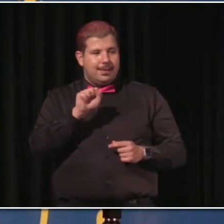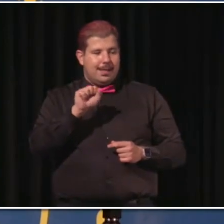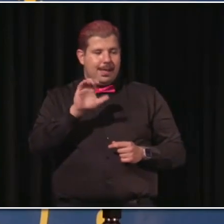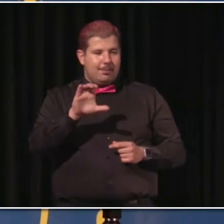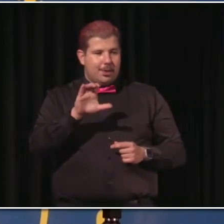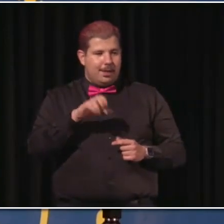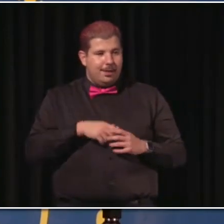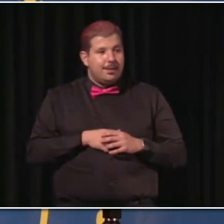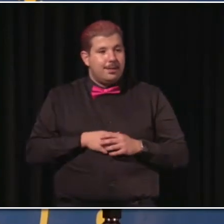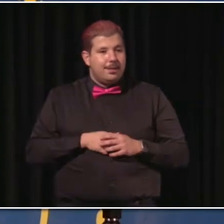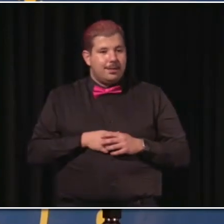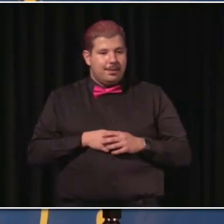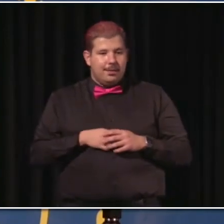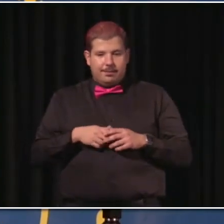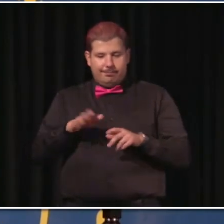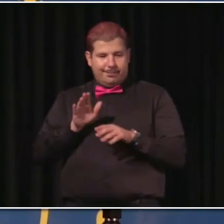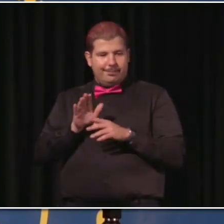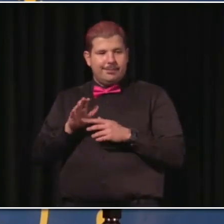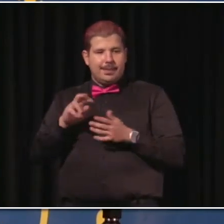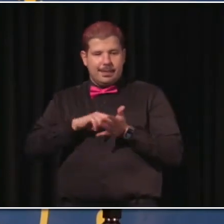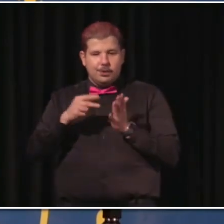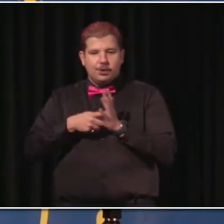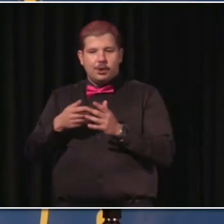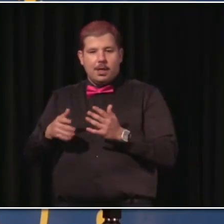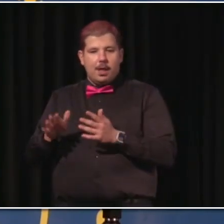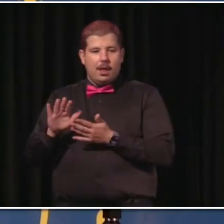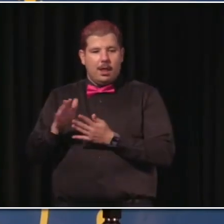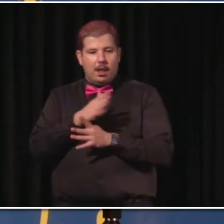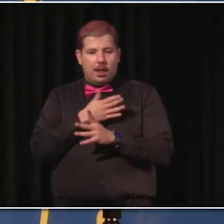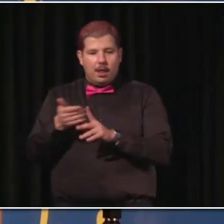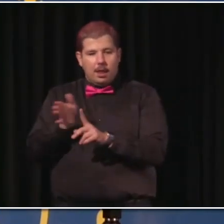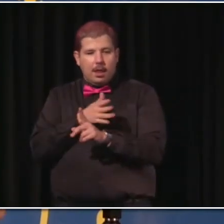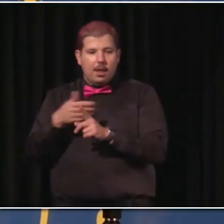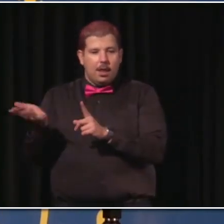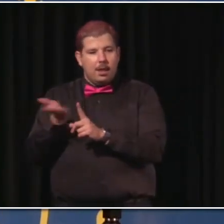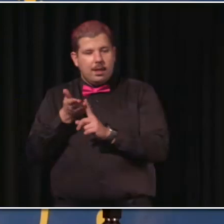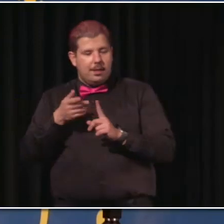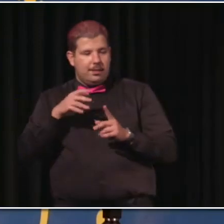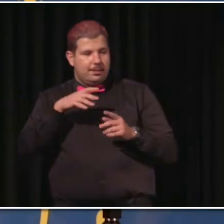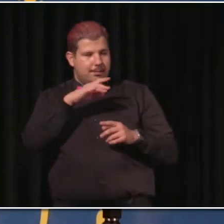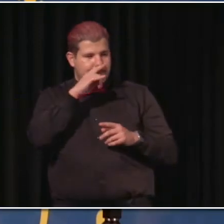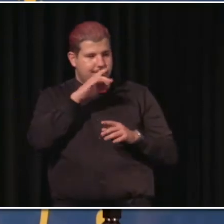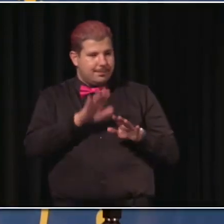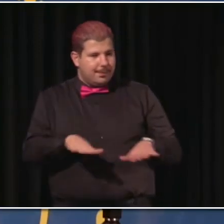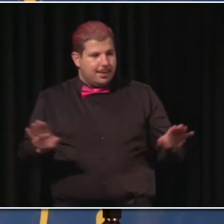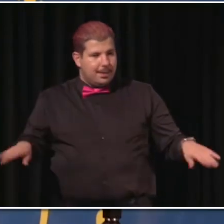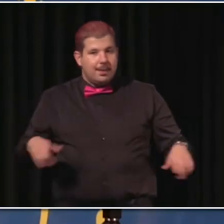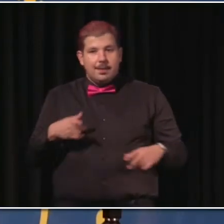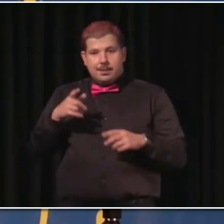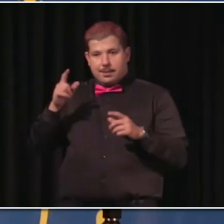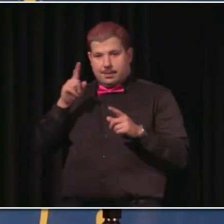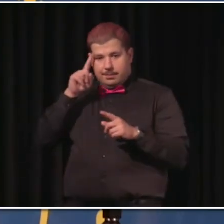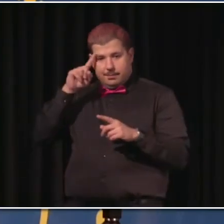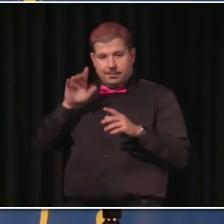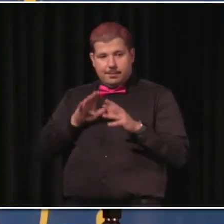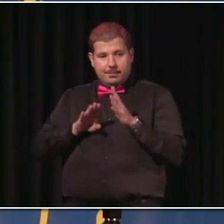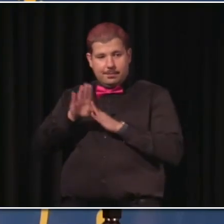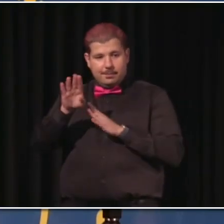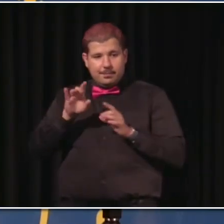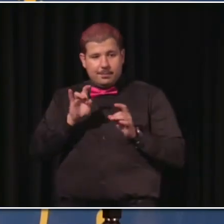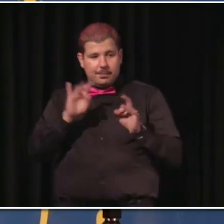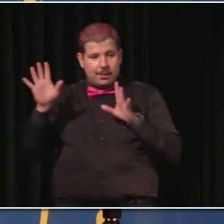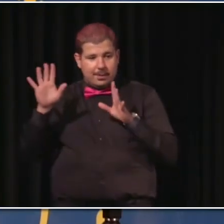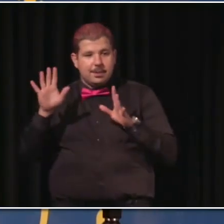kids and profiting off a youth mental health crisis they helped create.